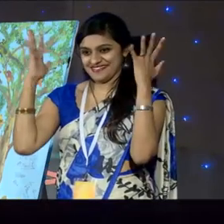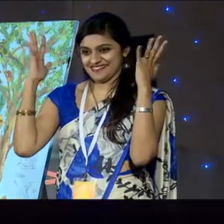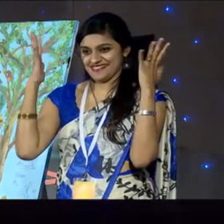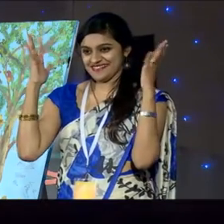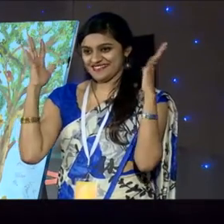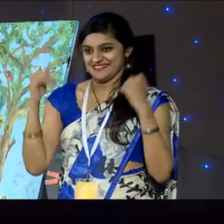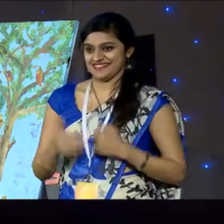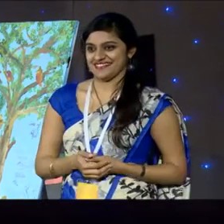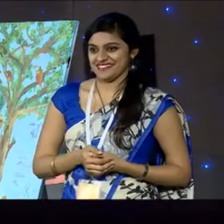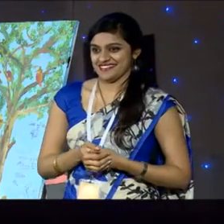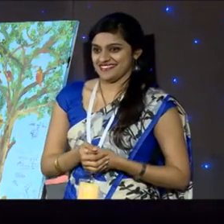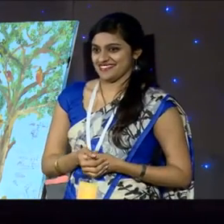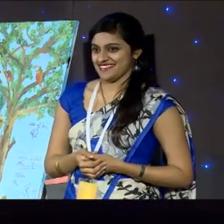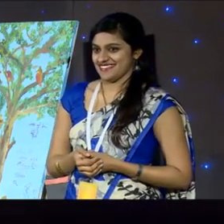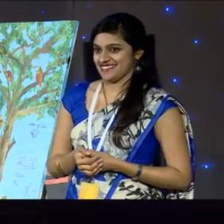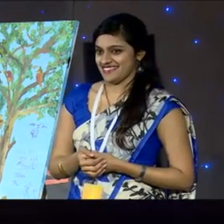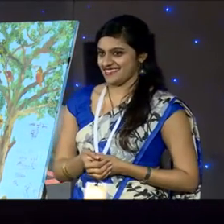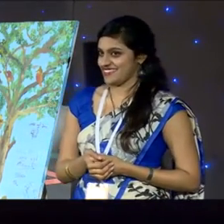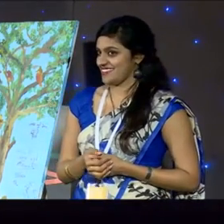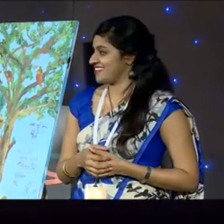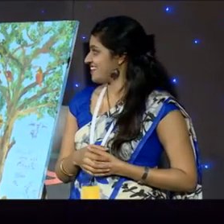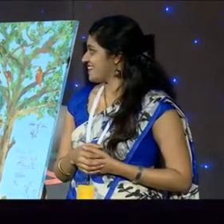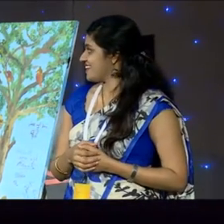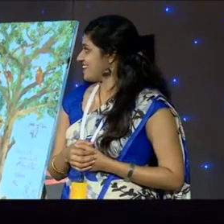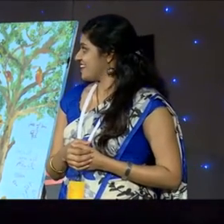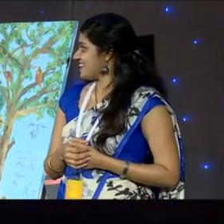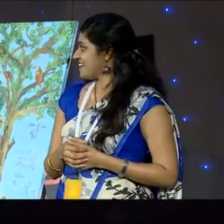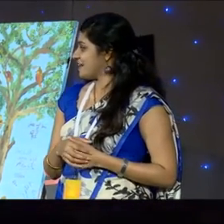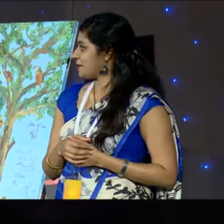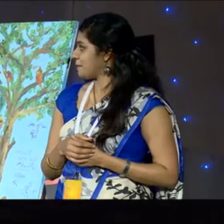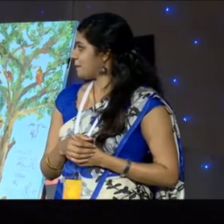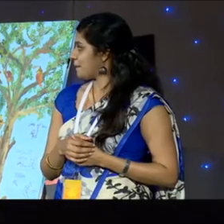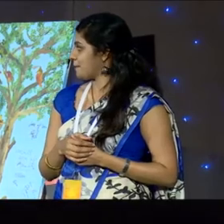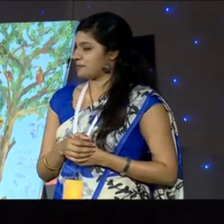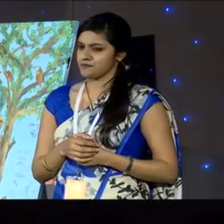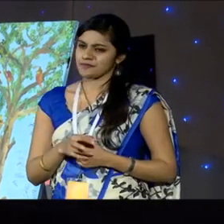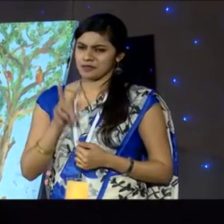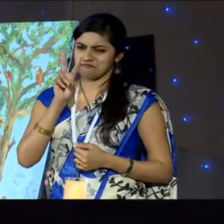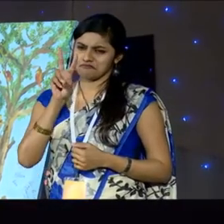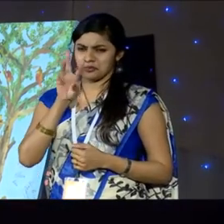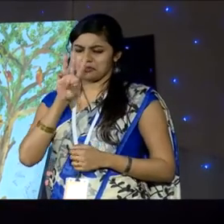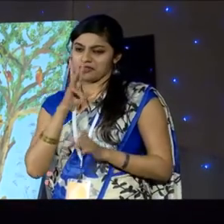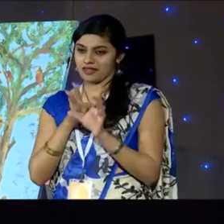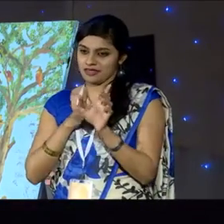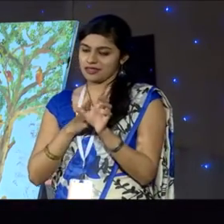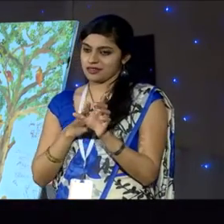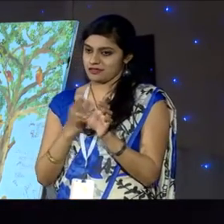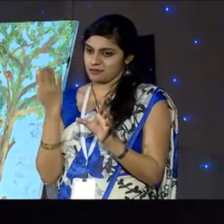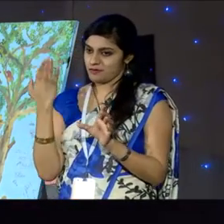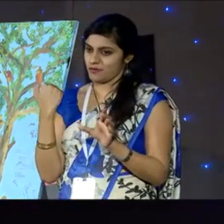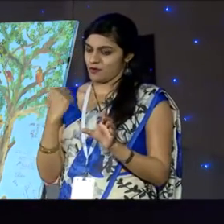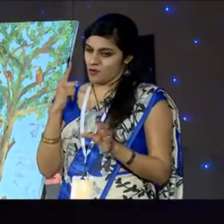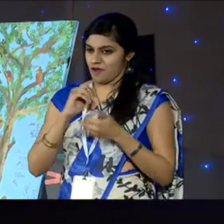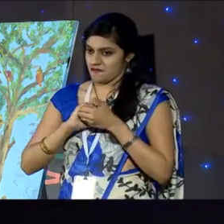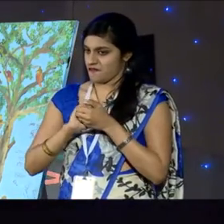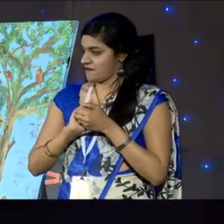Right? And this reminds me, actually, I think 2-3 years ago, one of my friends, he was working